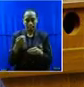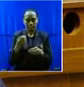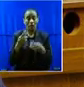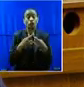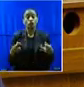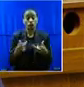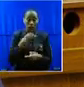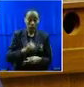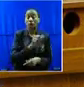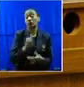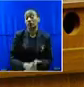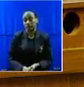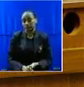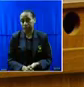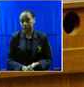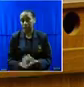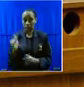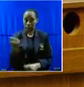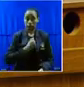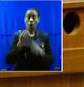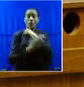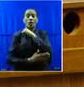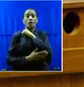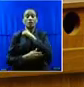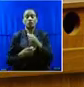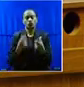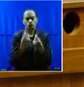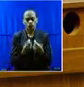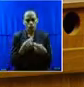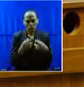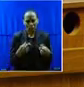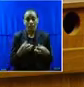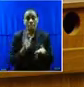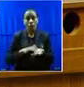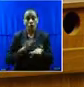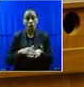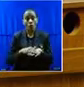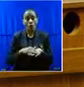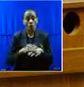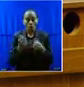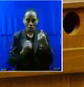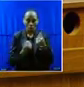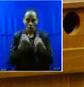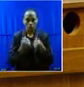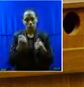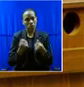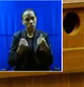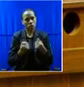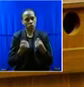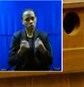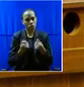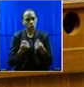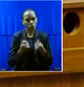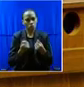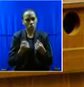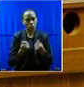Our country produced and exported more motor vehicles last year than in any previous